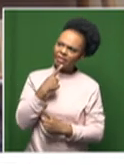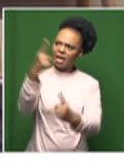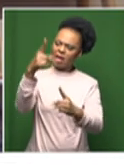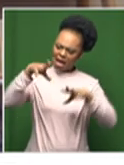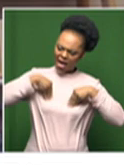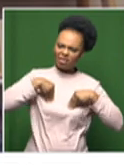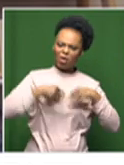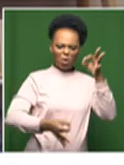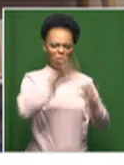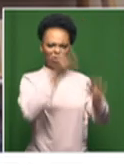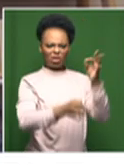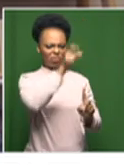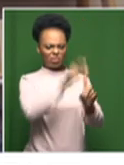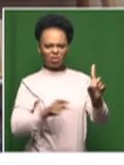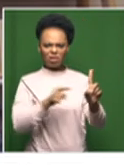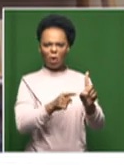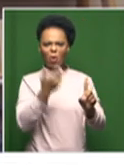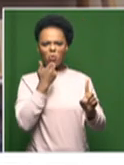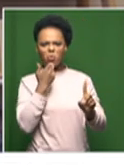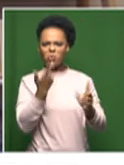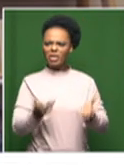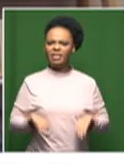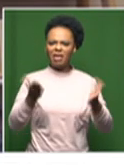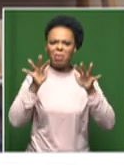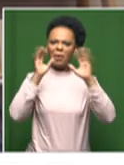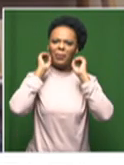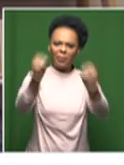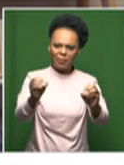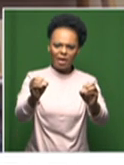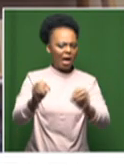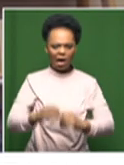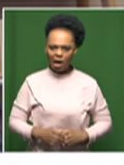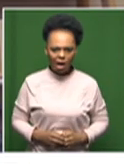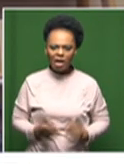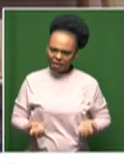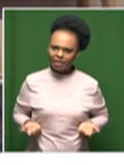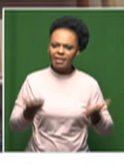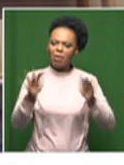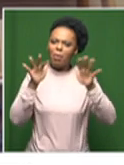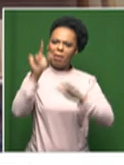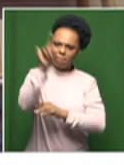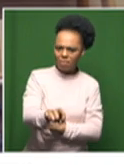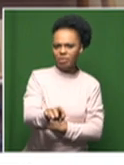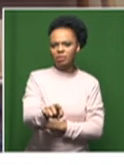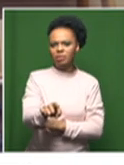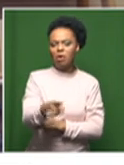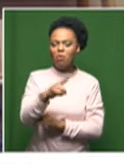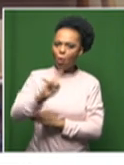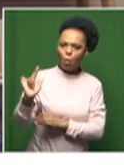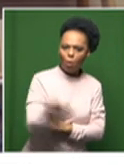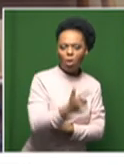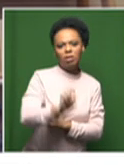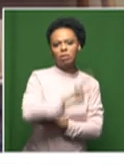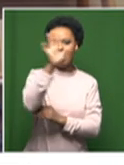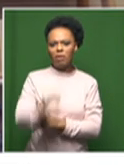politicians who do not, in the first place, serve the people. They must be in service to South Africans. And we're not seeing